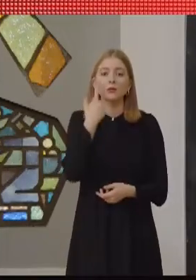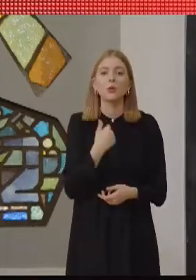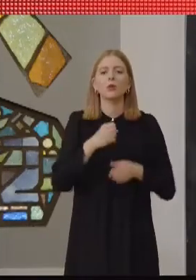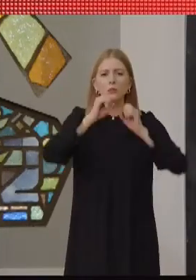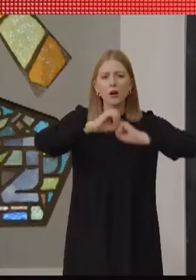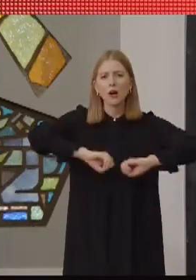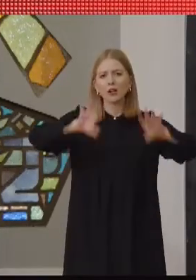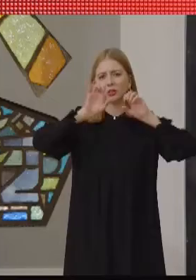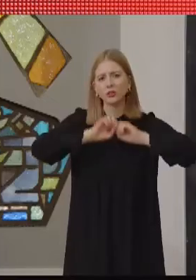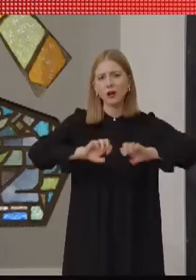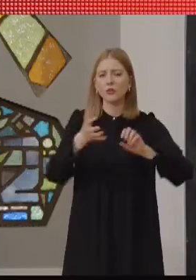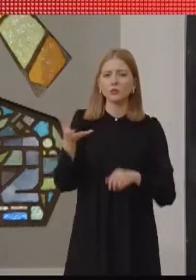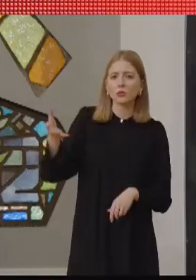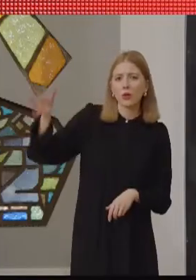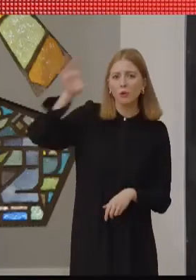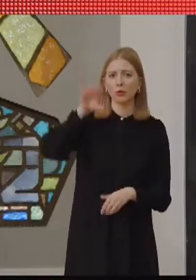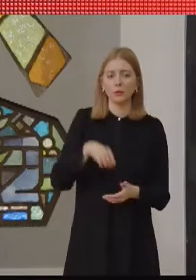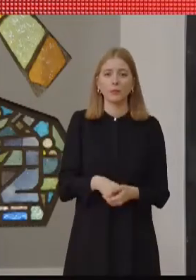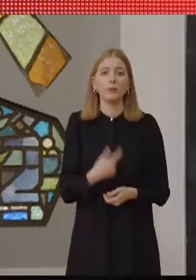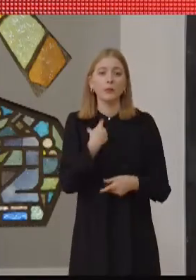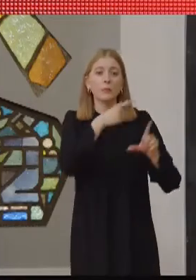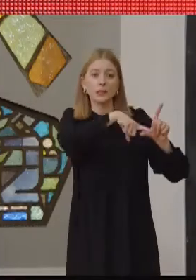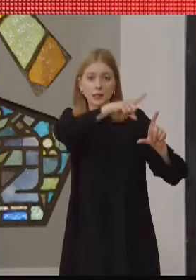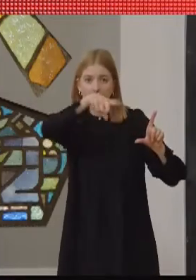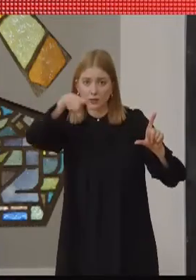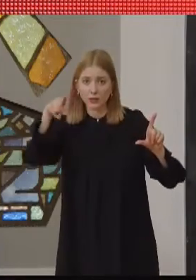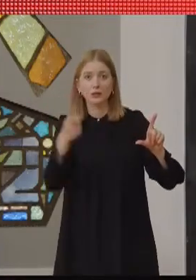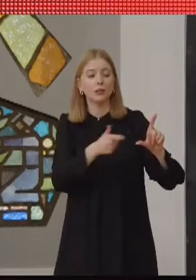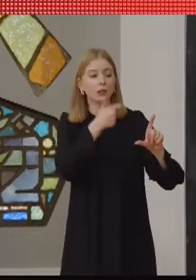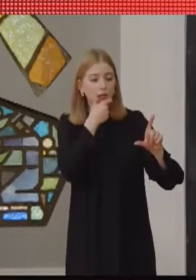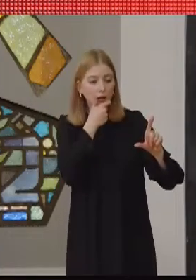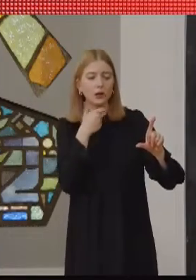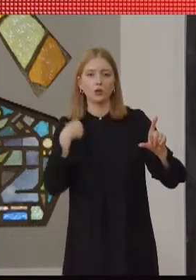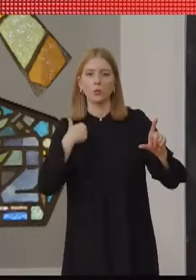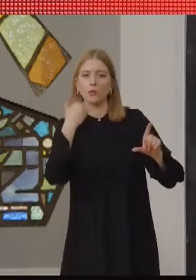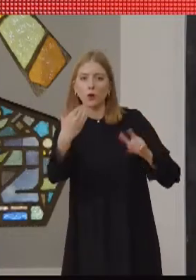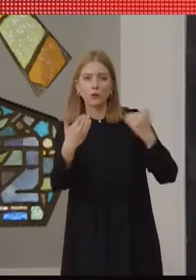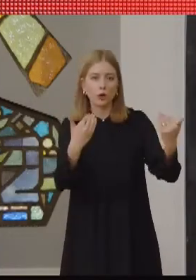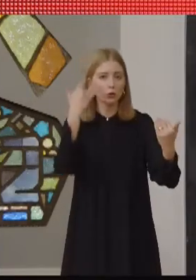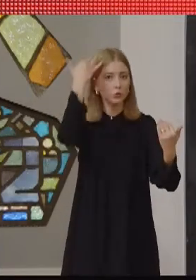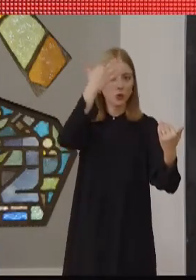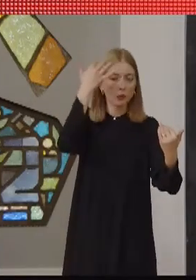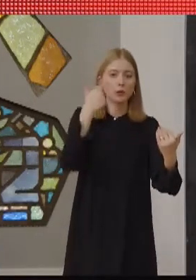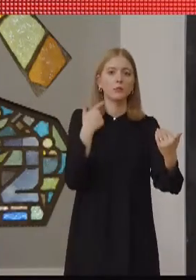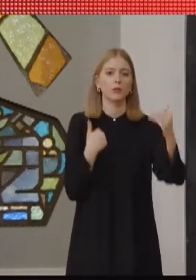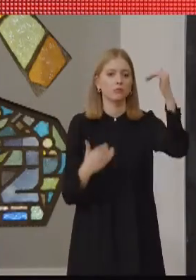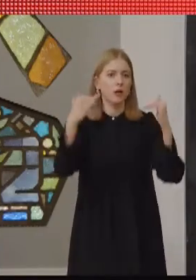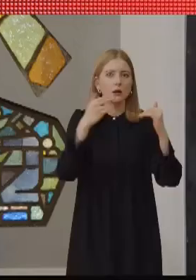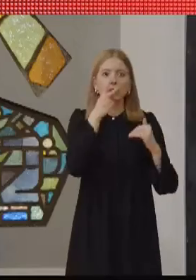insufficient, but we are seeking to educate. We see the statistics, we see the public